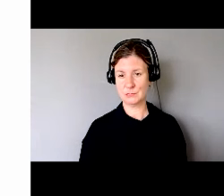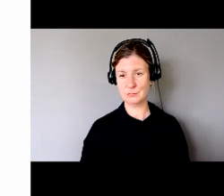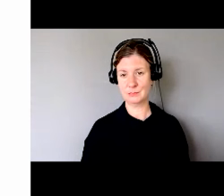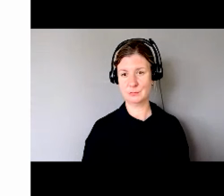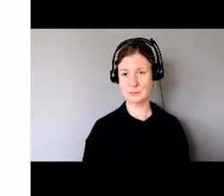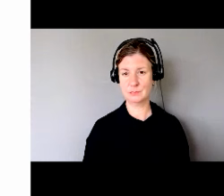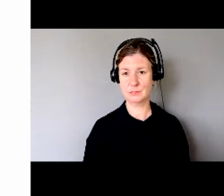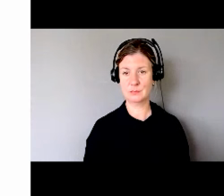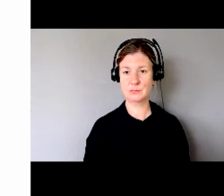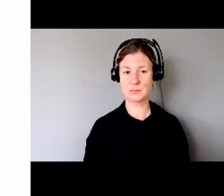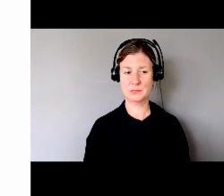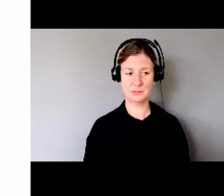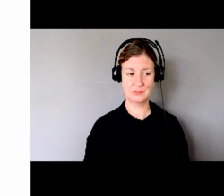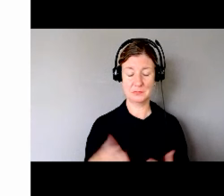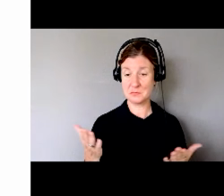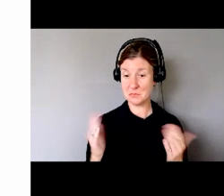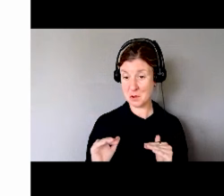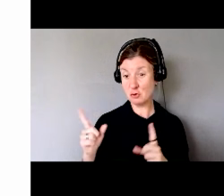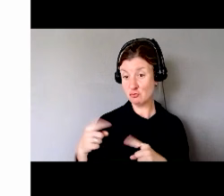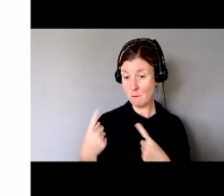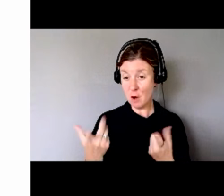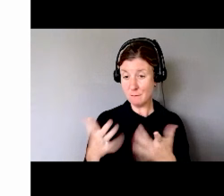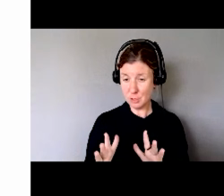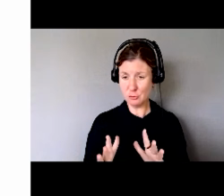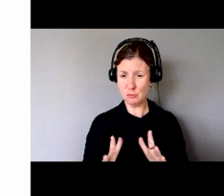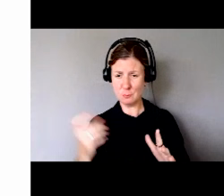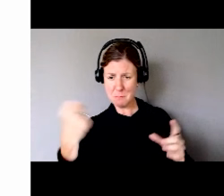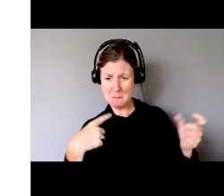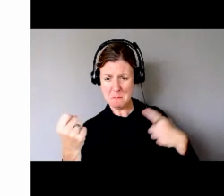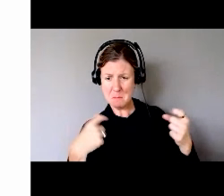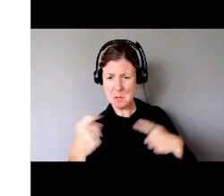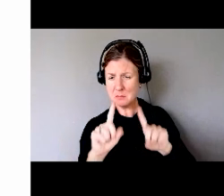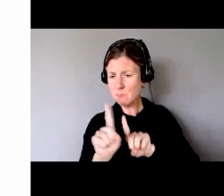Here are some of the questions we have received so far.